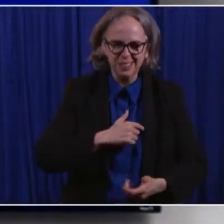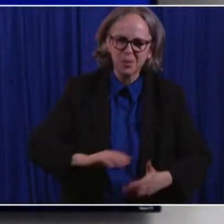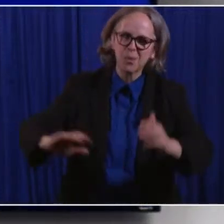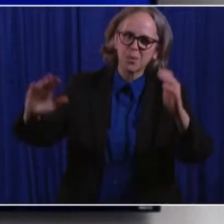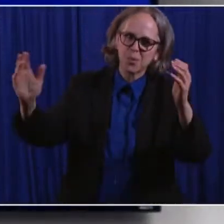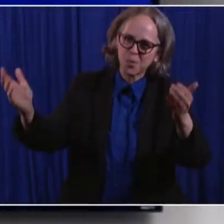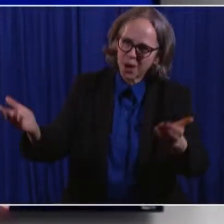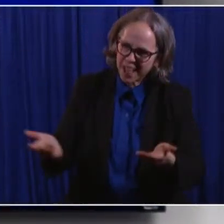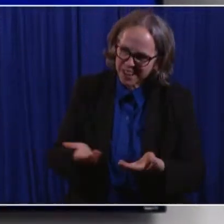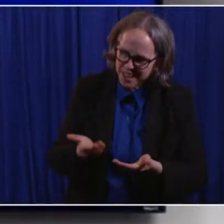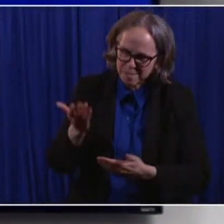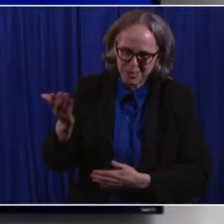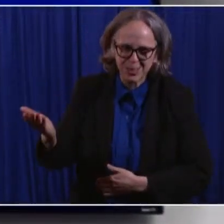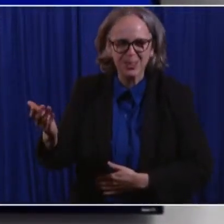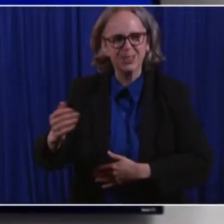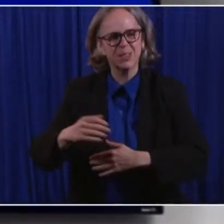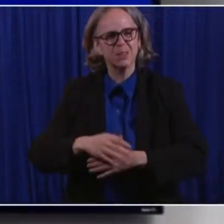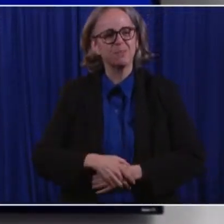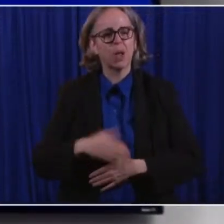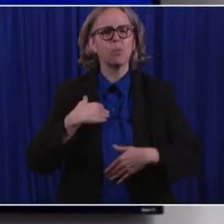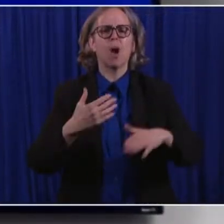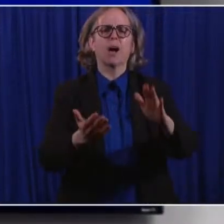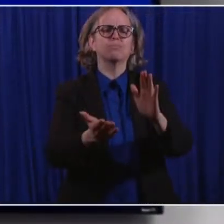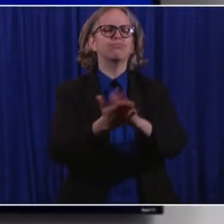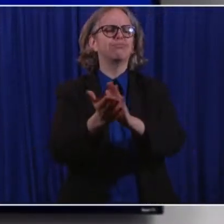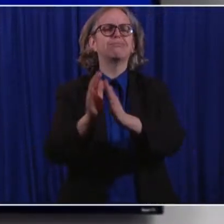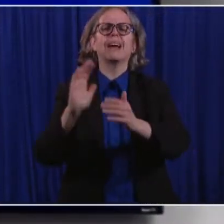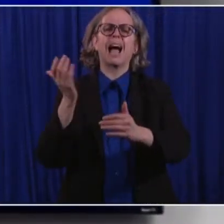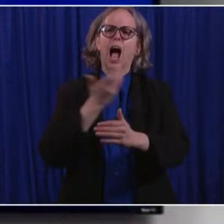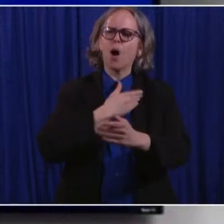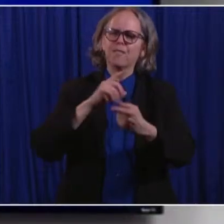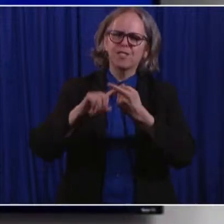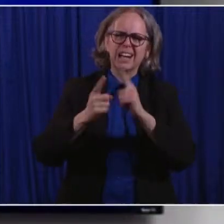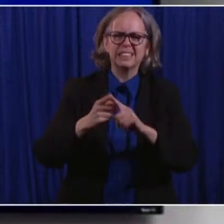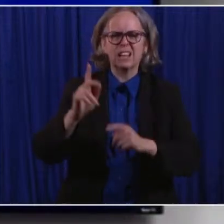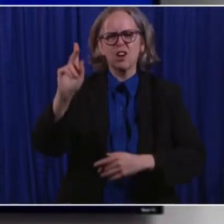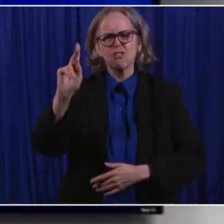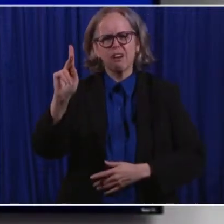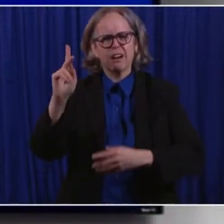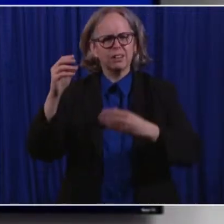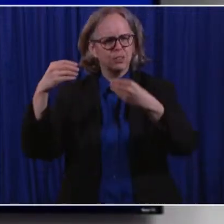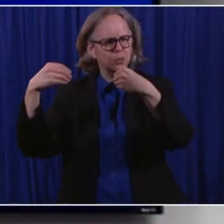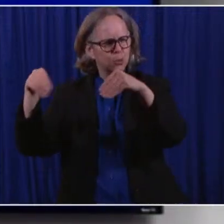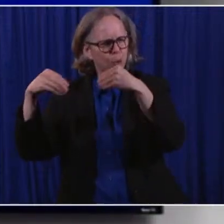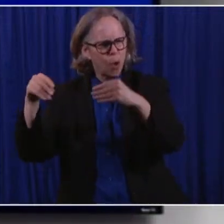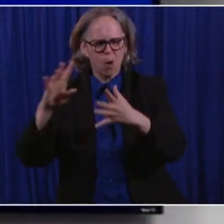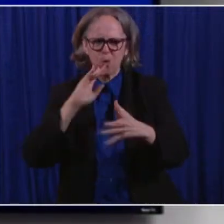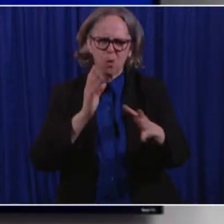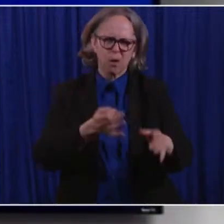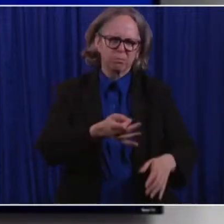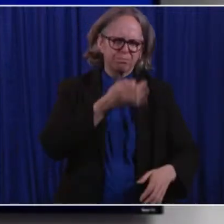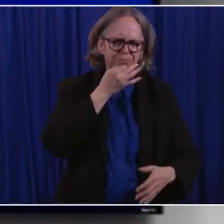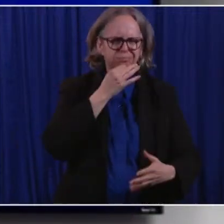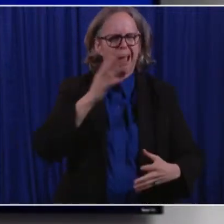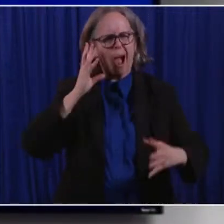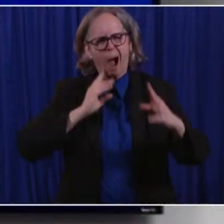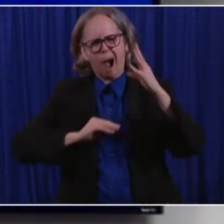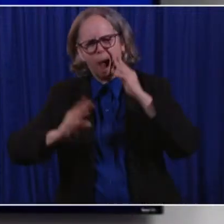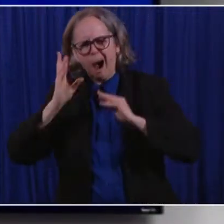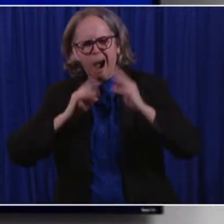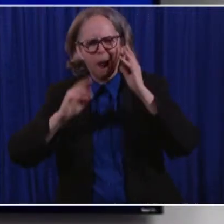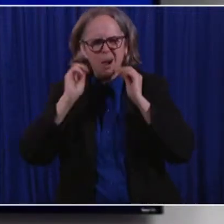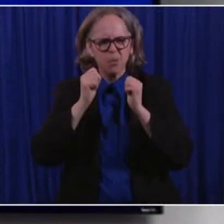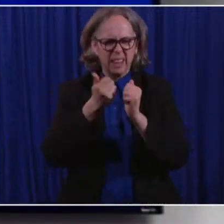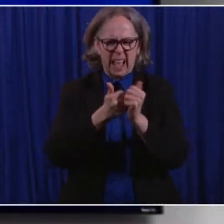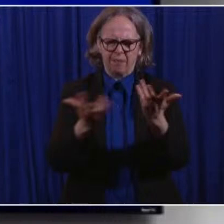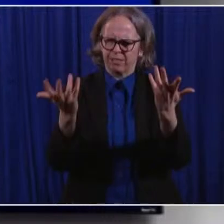out to our friends at Kroger because they have such incredible deep bench and expertise in this that the flawless clockwork-like